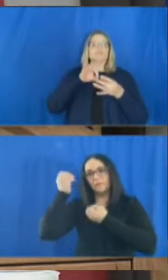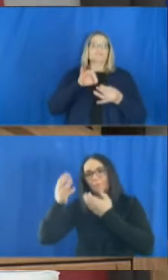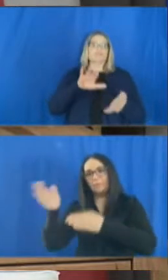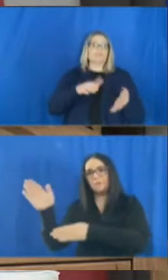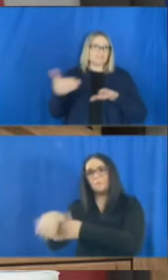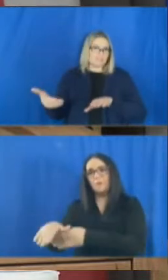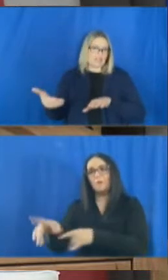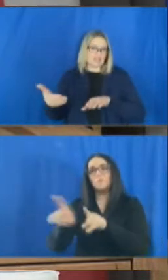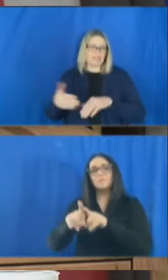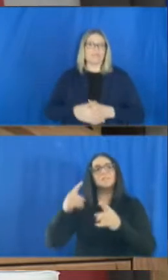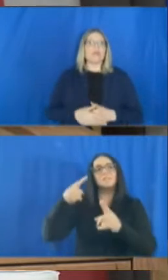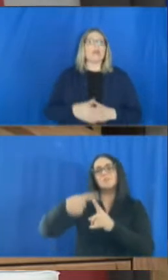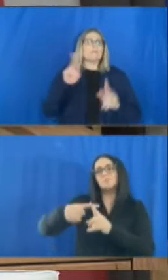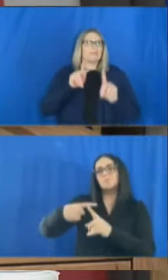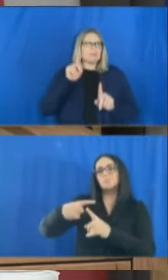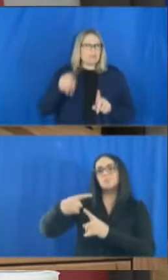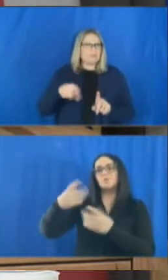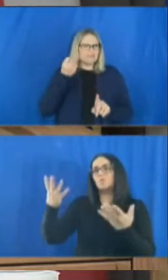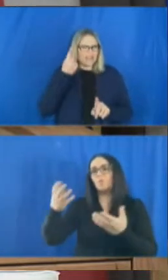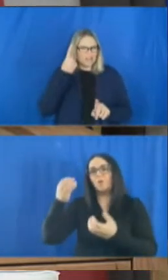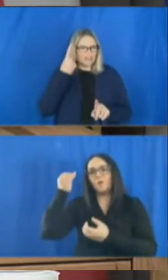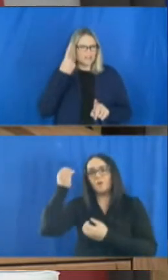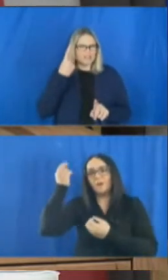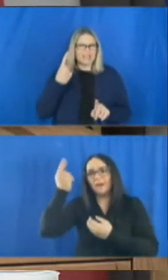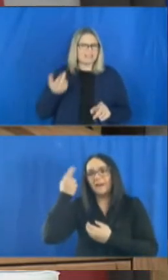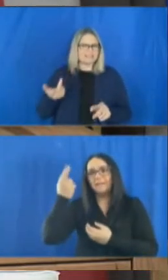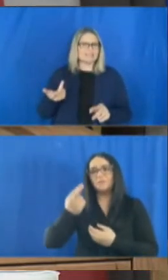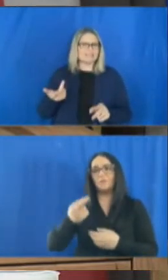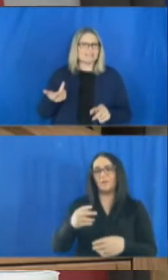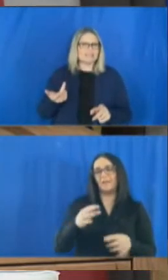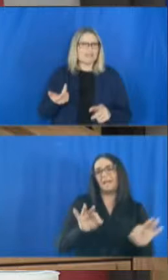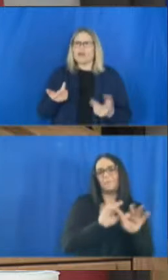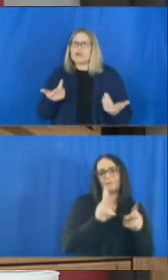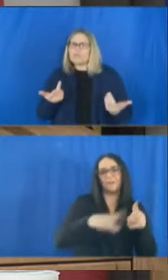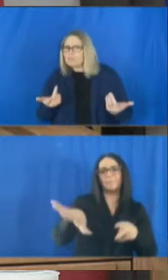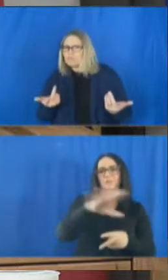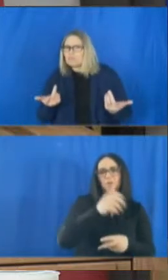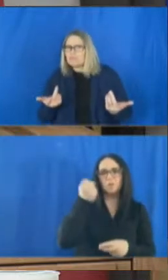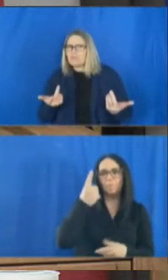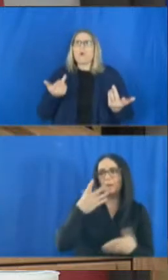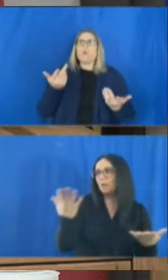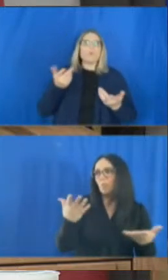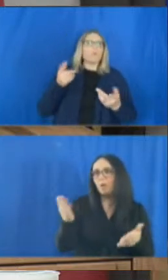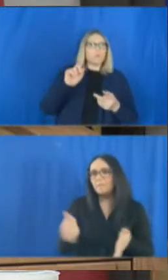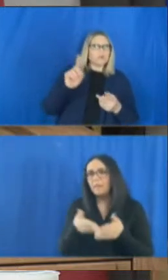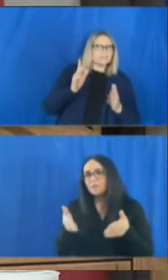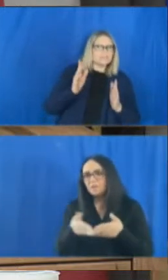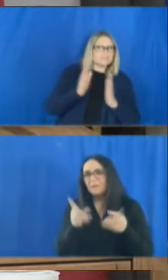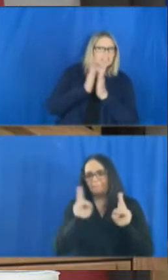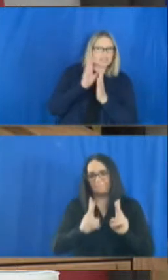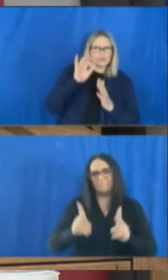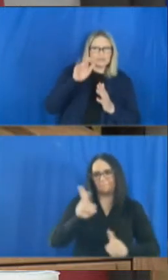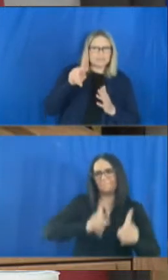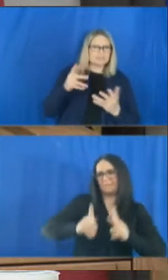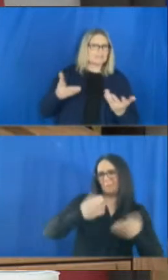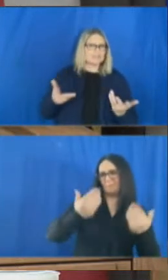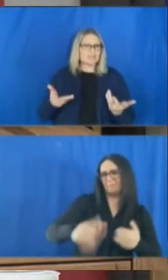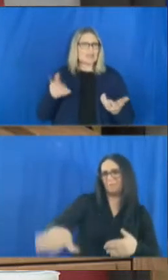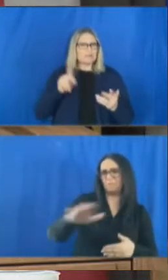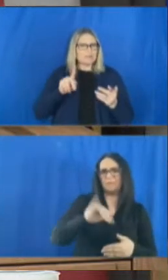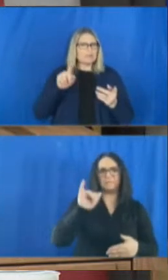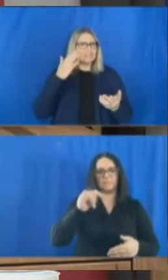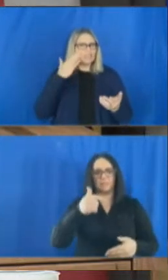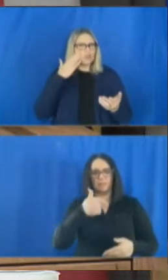my brother. It's so the facts are clear. Who is at risk? Who's not at risk? And will that